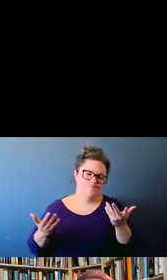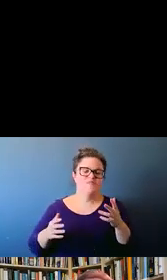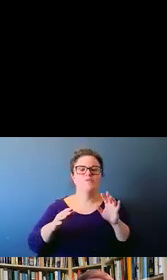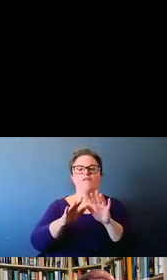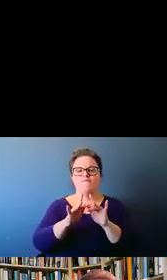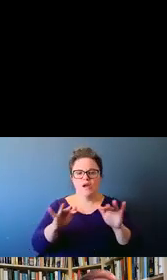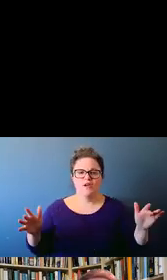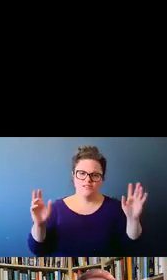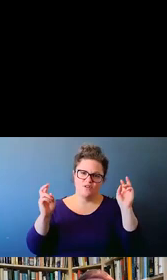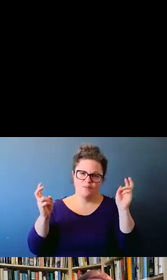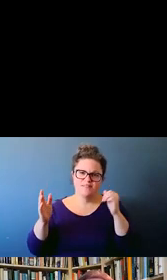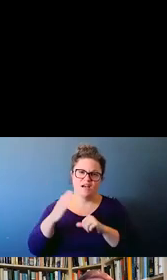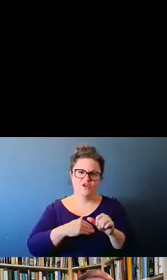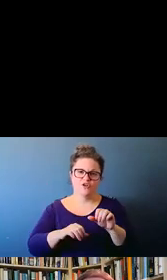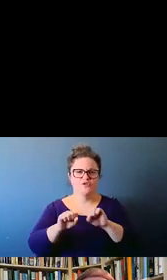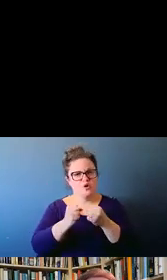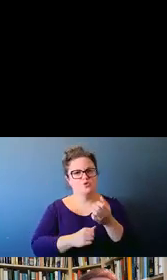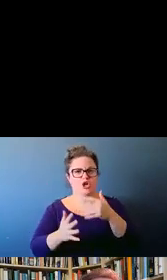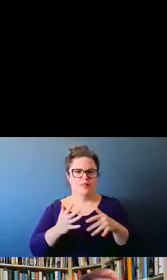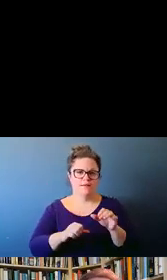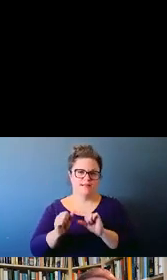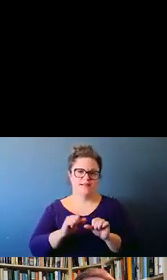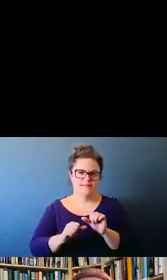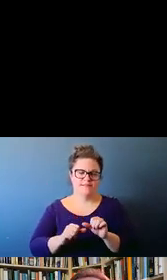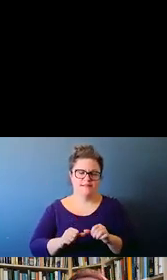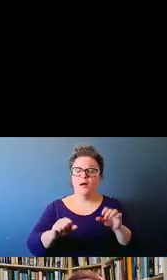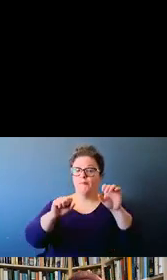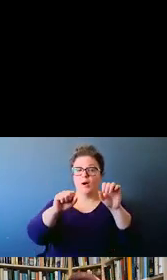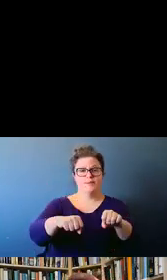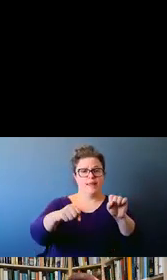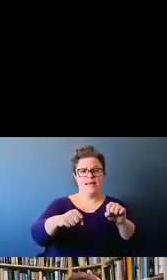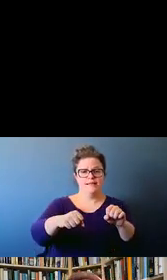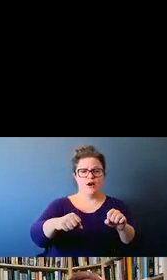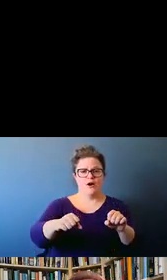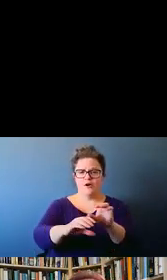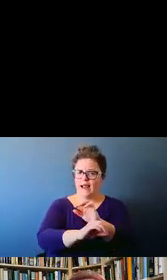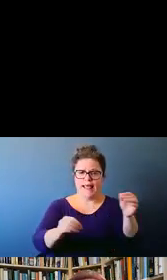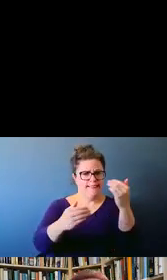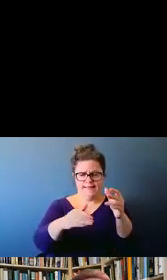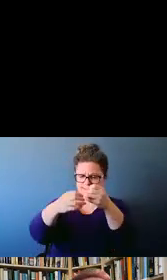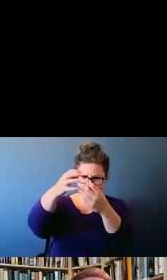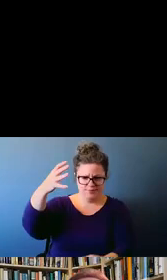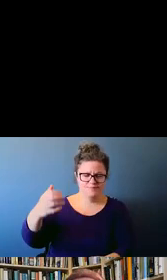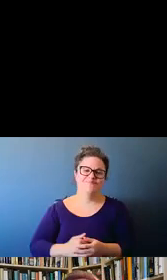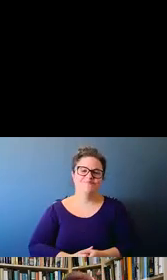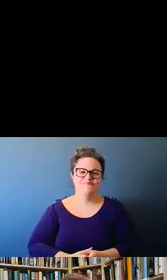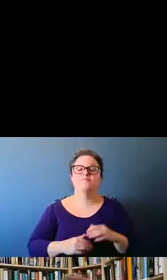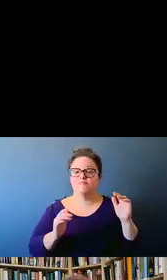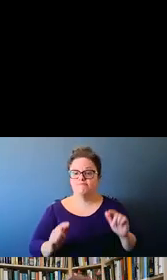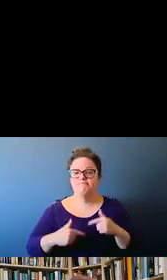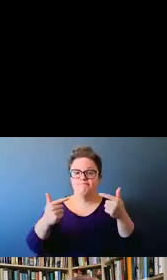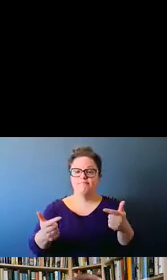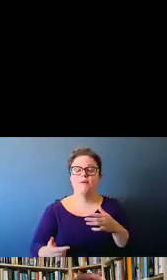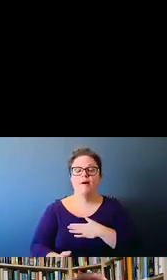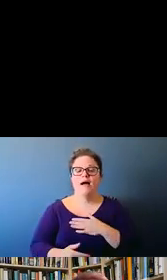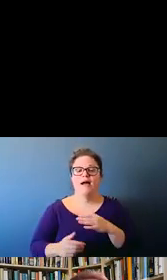science research. And the possibilities for studying these are really endless. So I'm going to invite my colleague, Dr. Julia